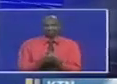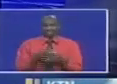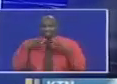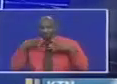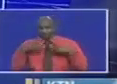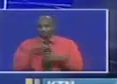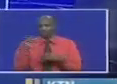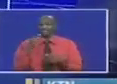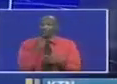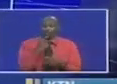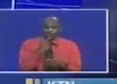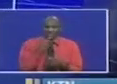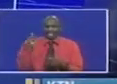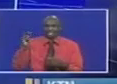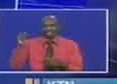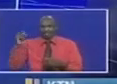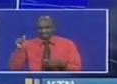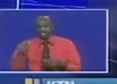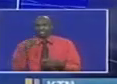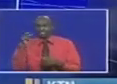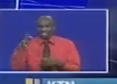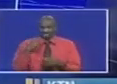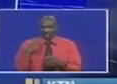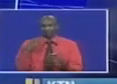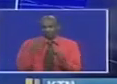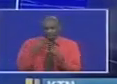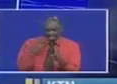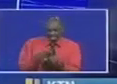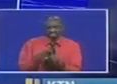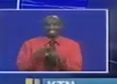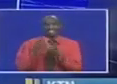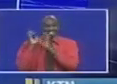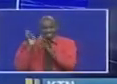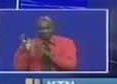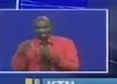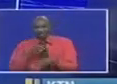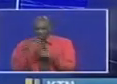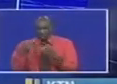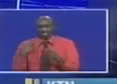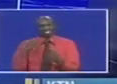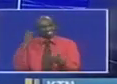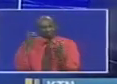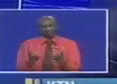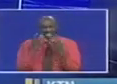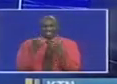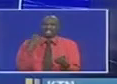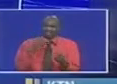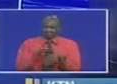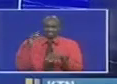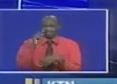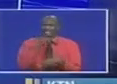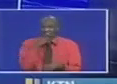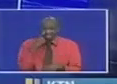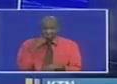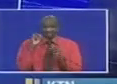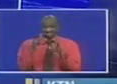Pokot, Baringo, Laikipia, Tana River, Kwale, Kilifi, Taita Taveta, all severely affected by this drought. And if we look at